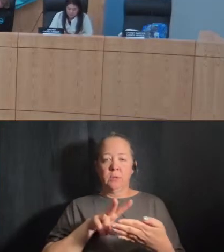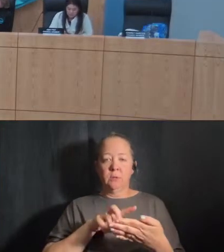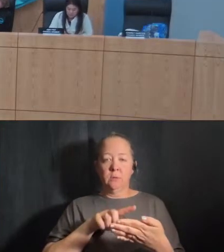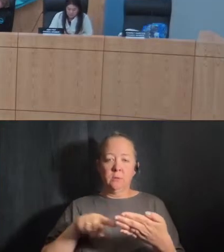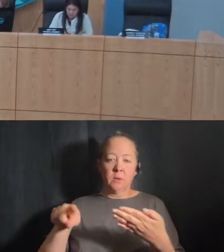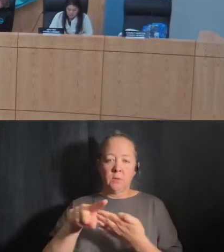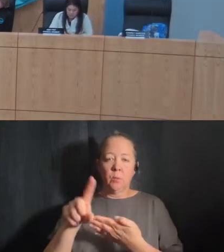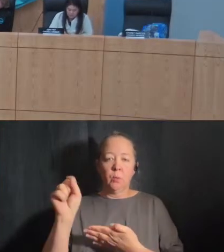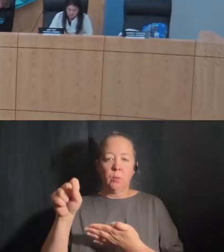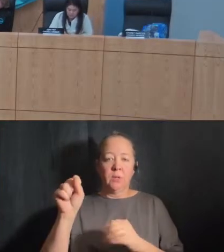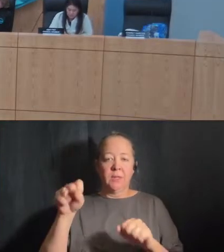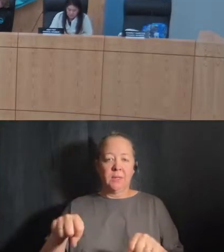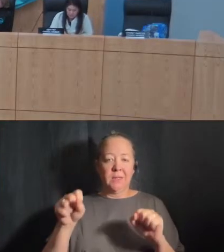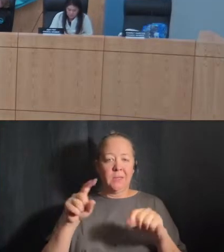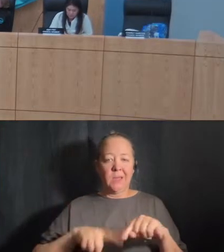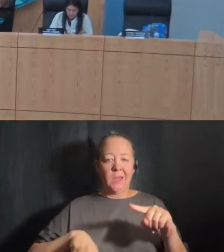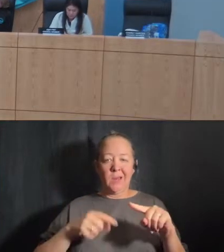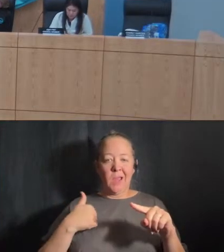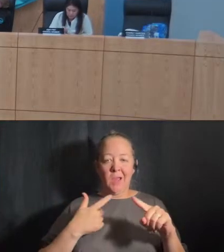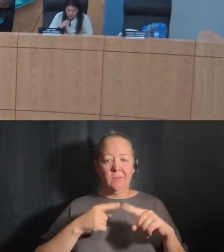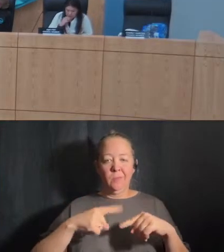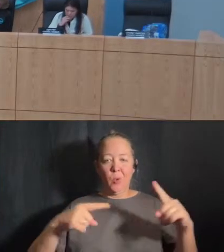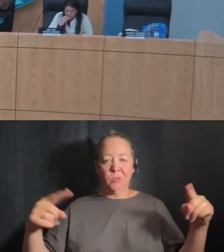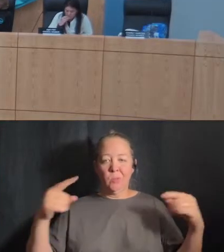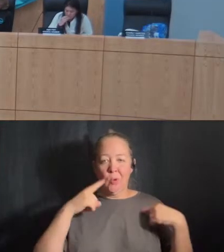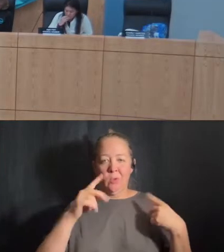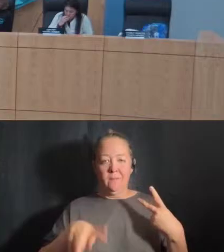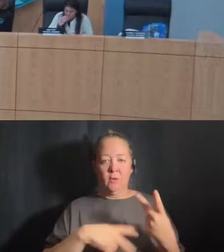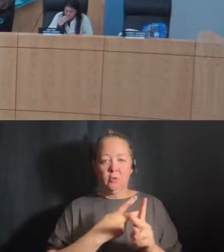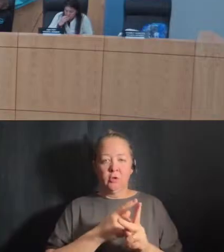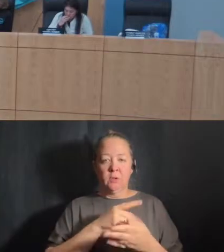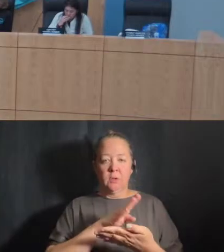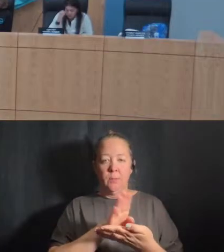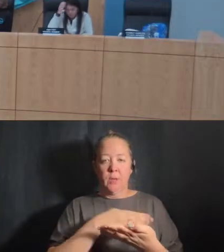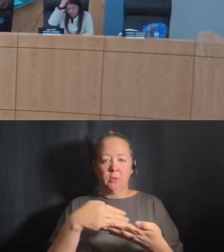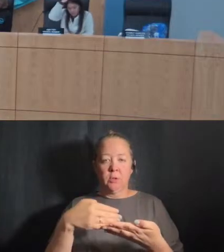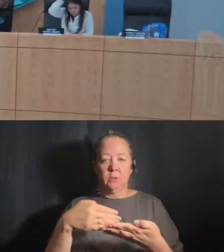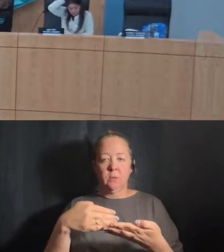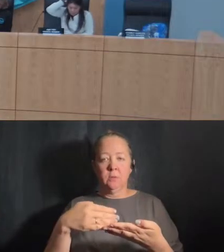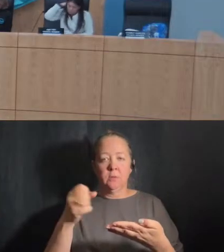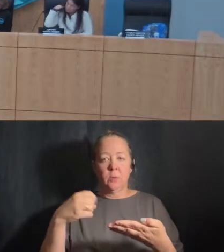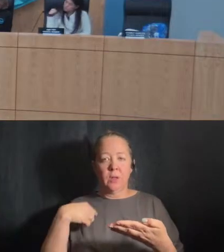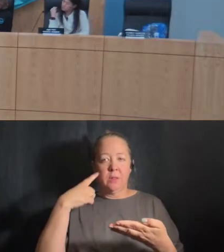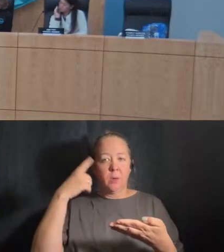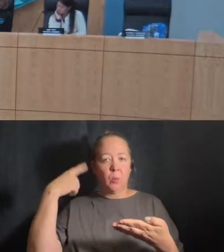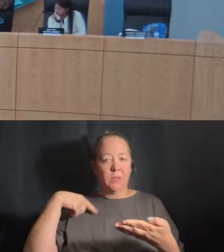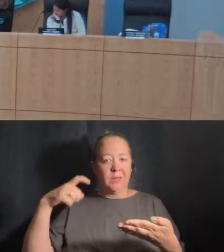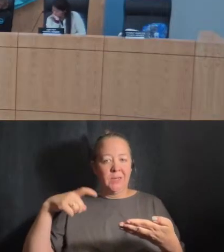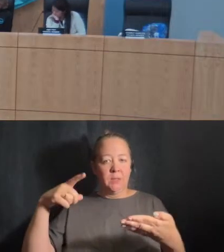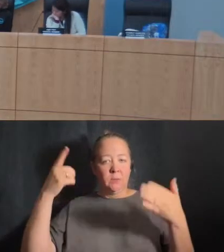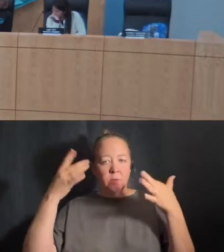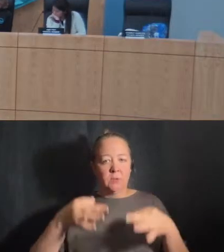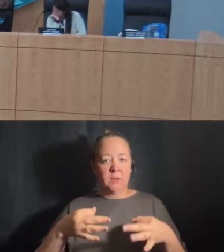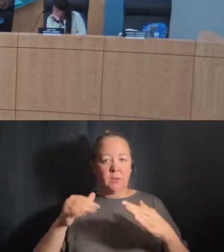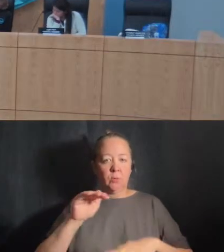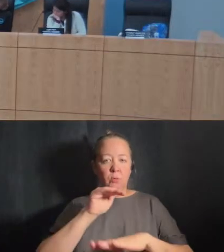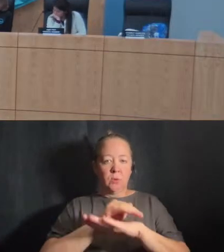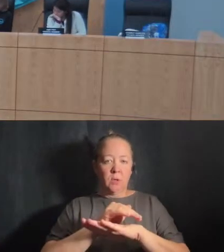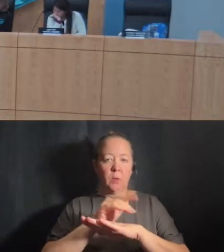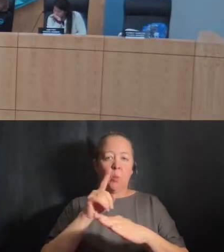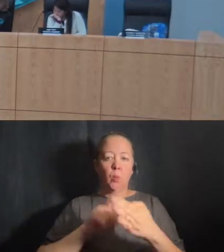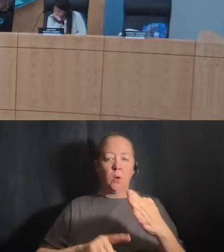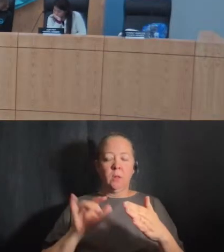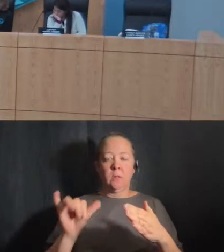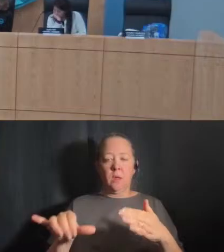multiple versions of the budget. So I think we will need to decide tonight what that first reader is. It